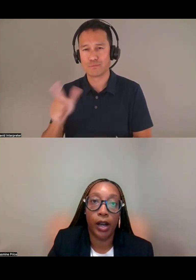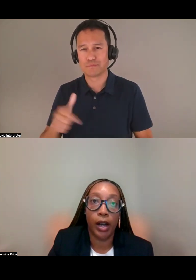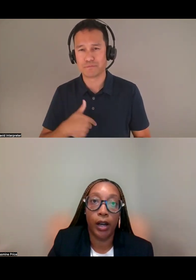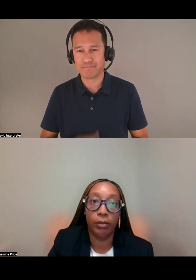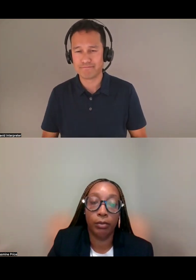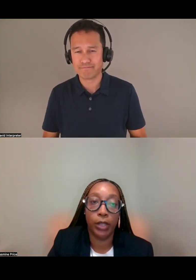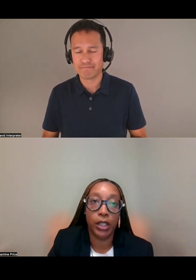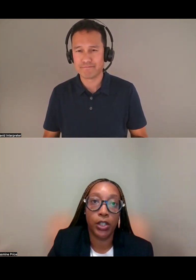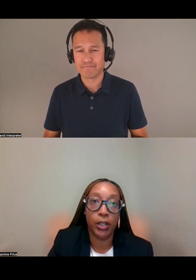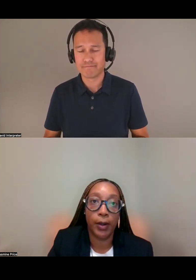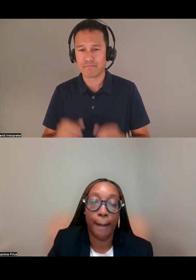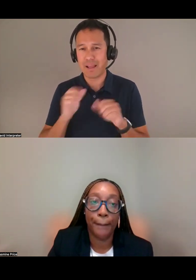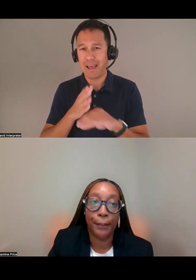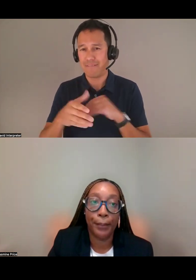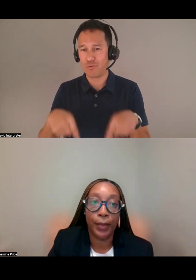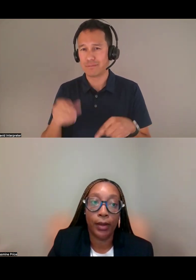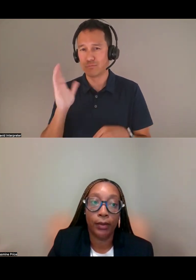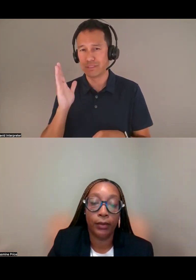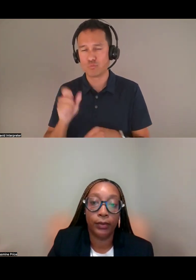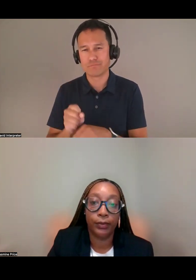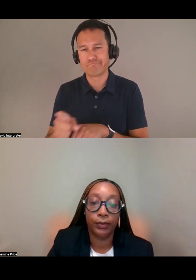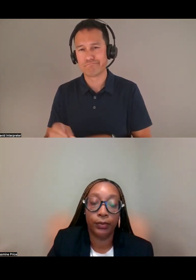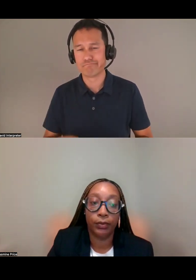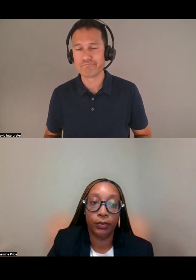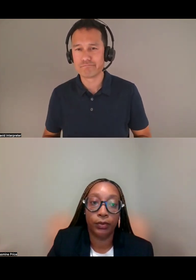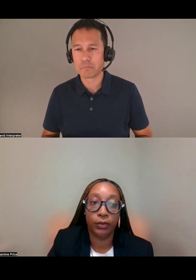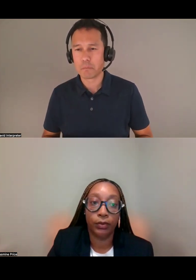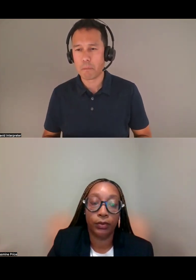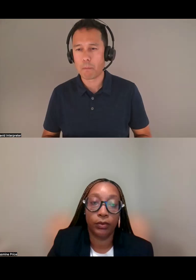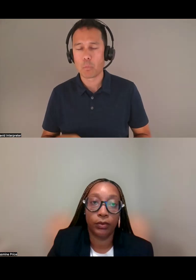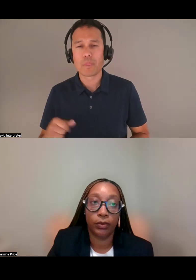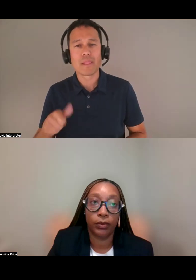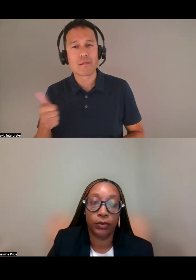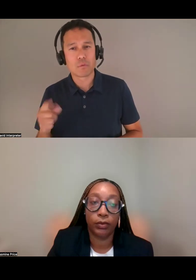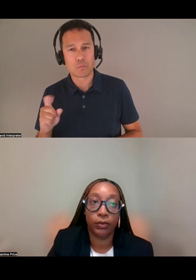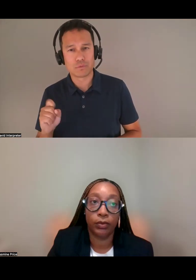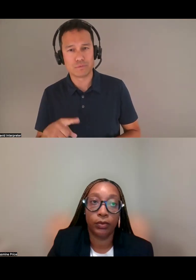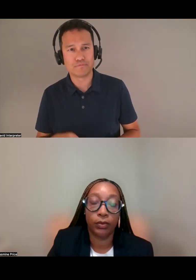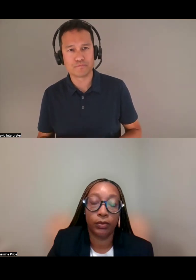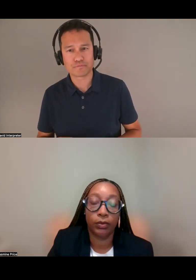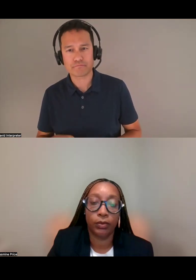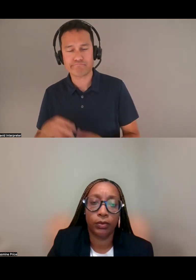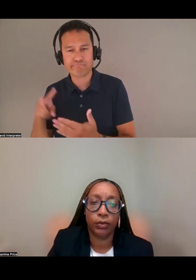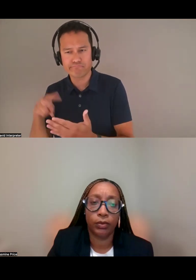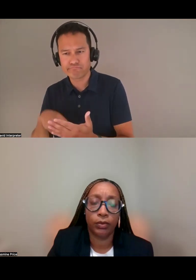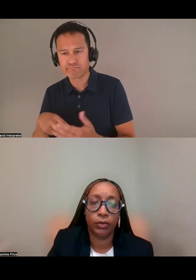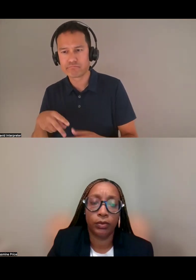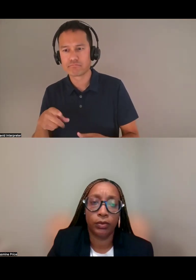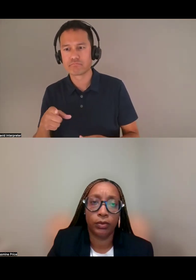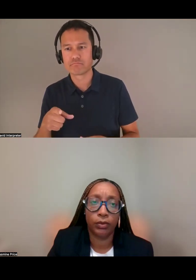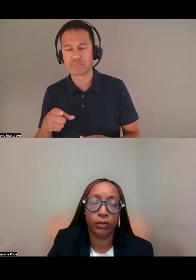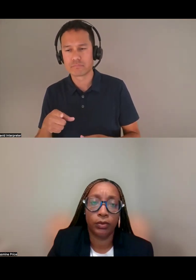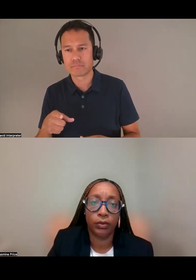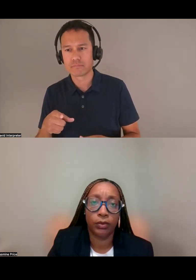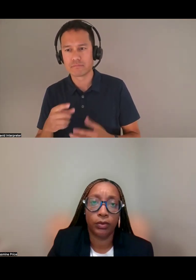this presentation? We have another question. Are there interpreting